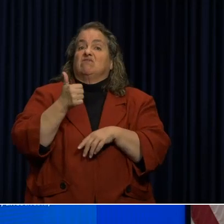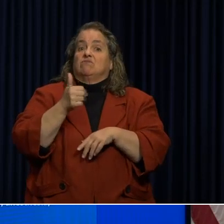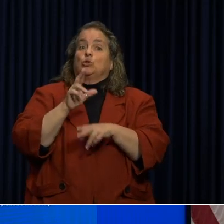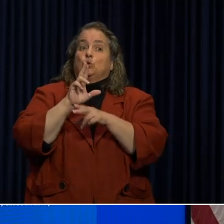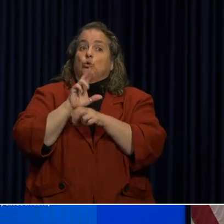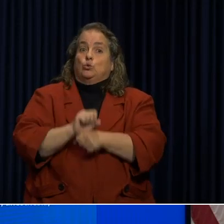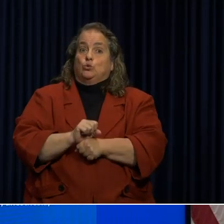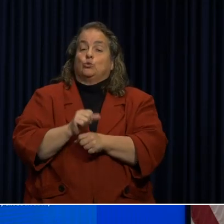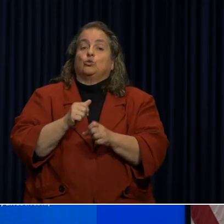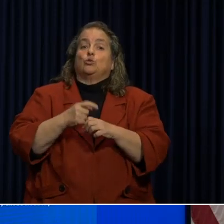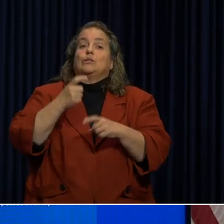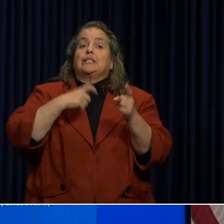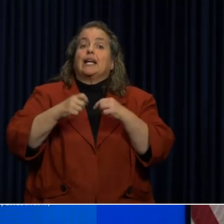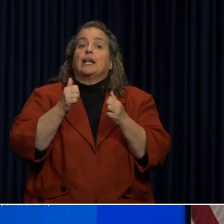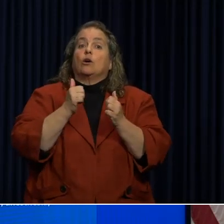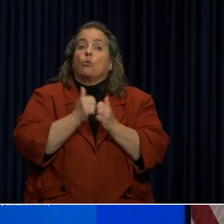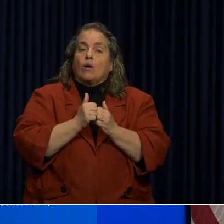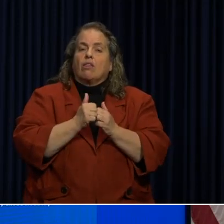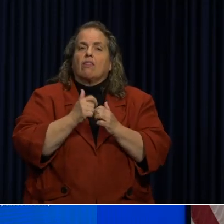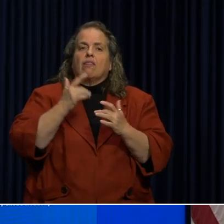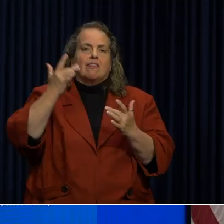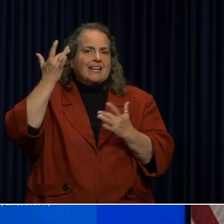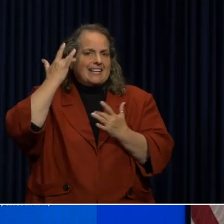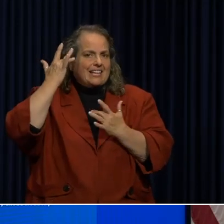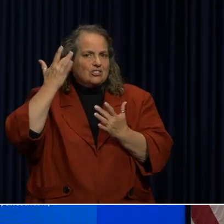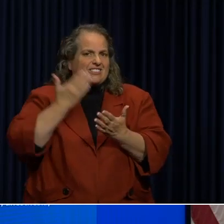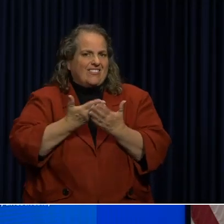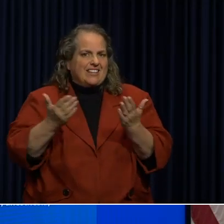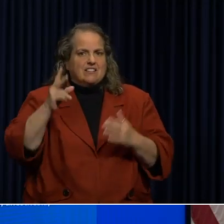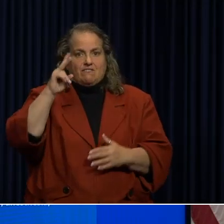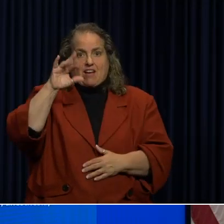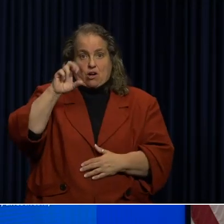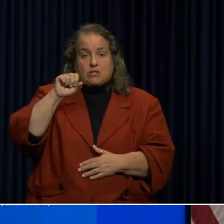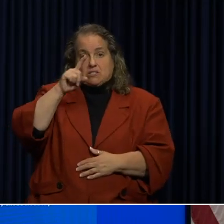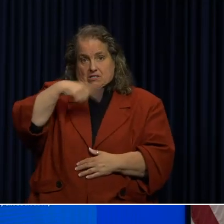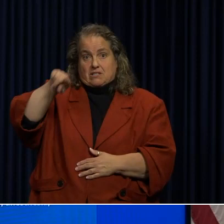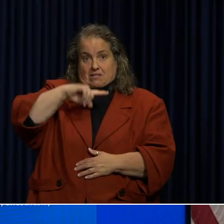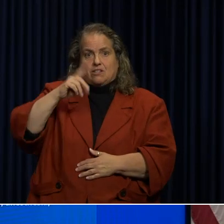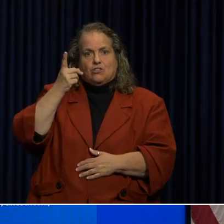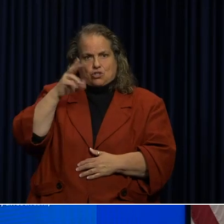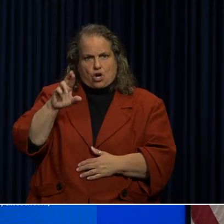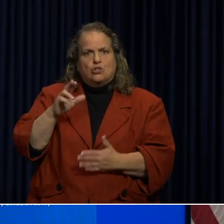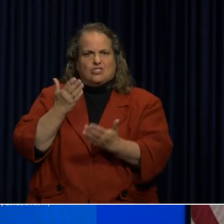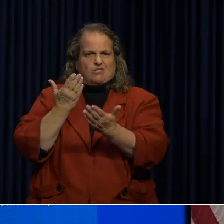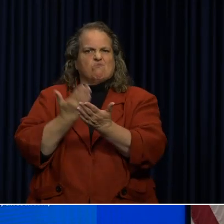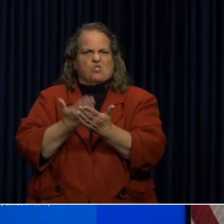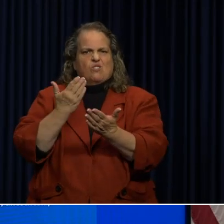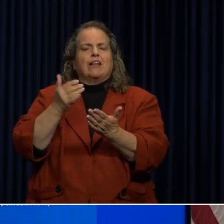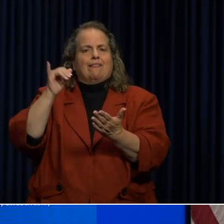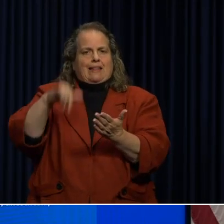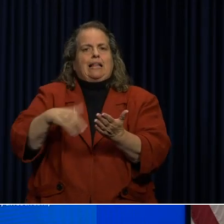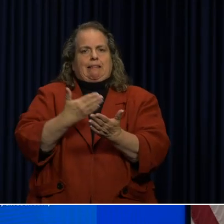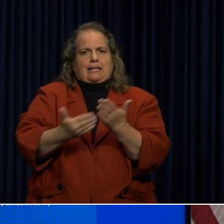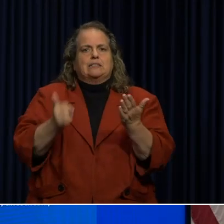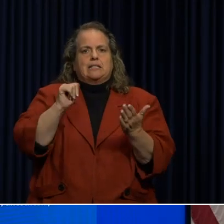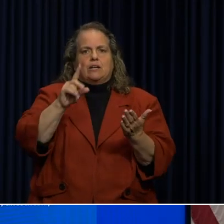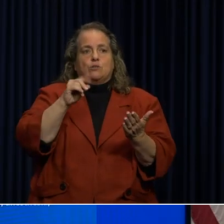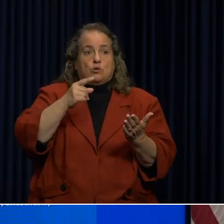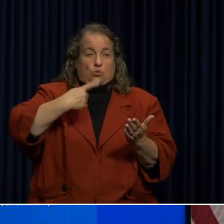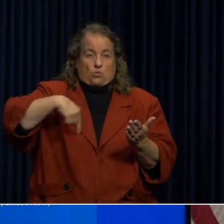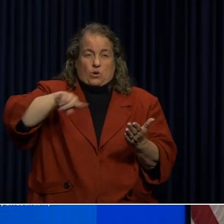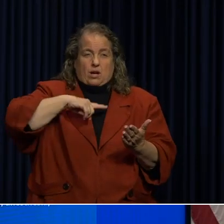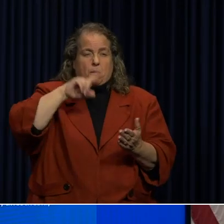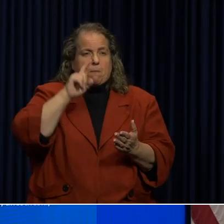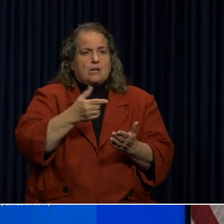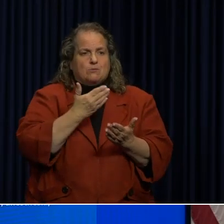but other contagious viruses. We got to prove that we can do this and we can do it the